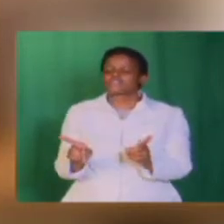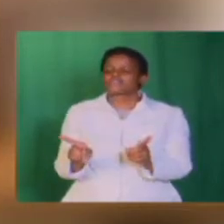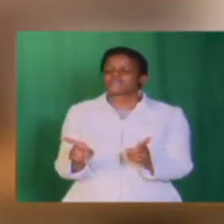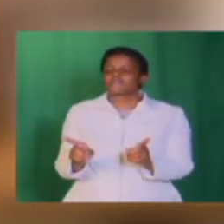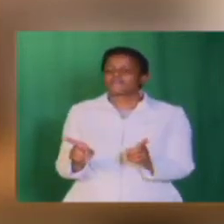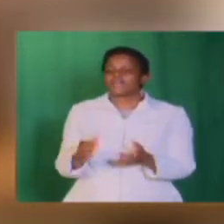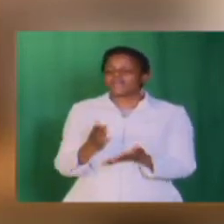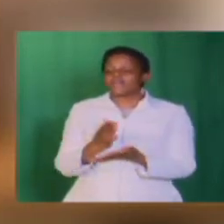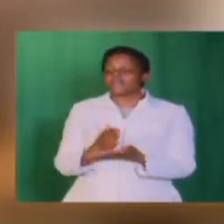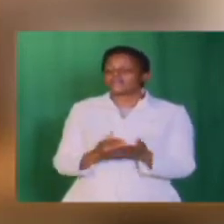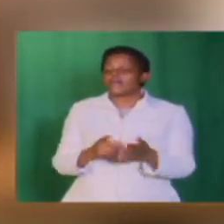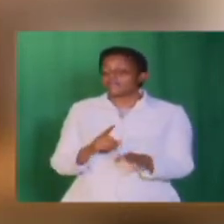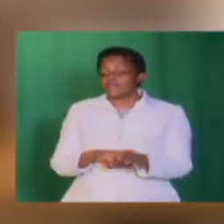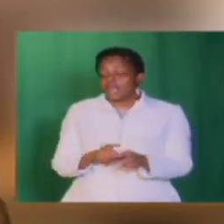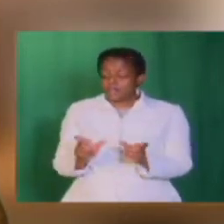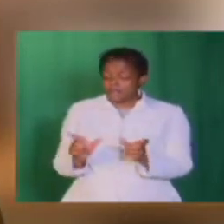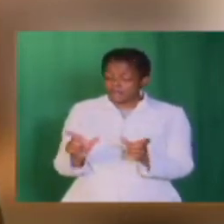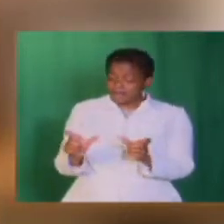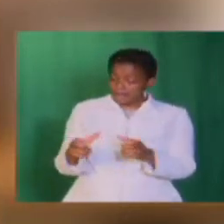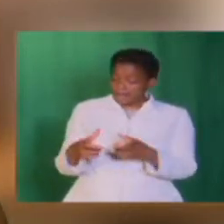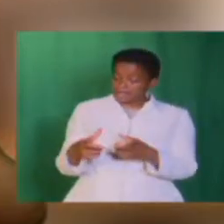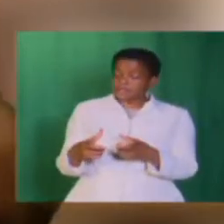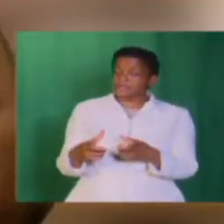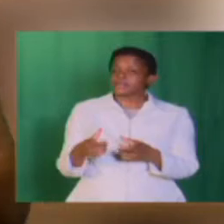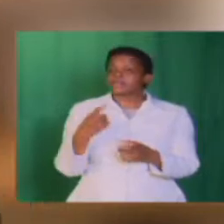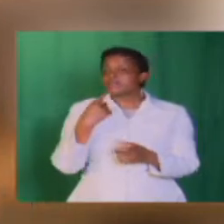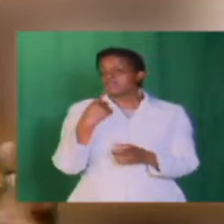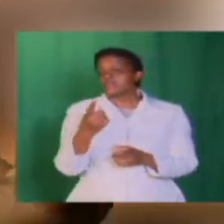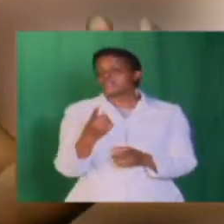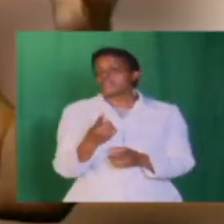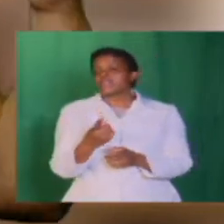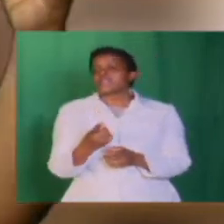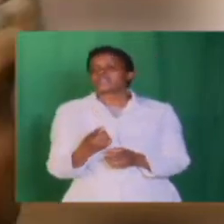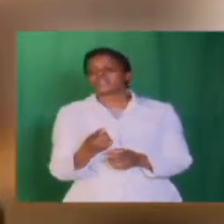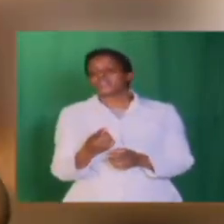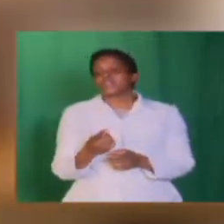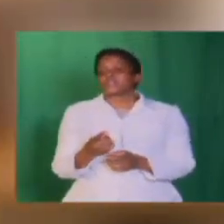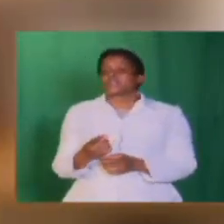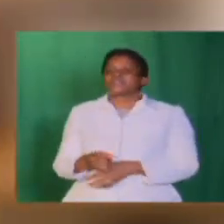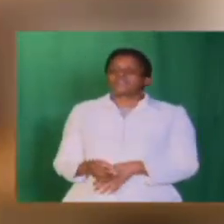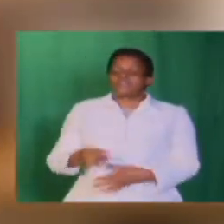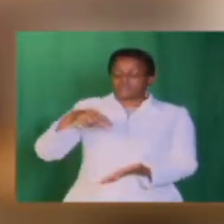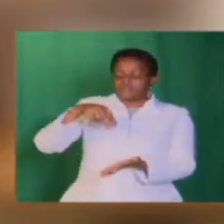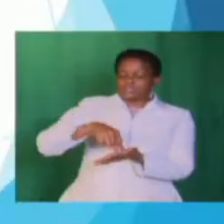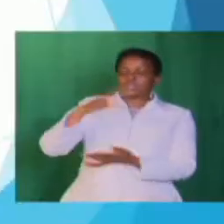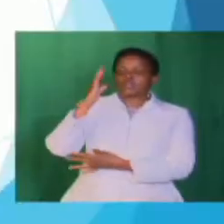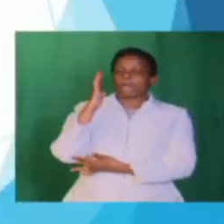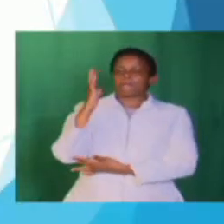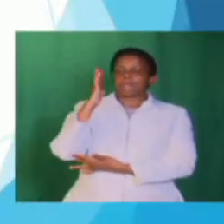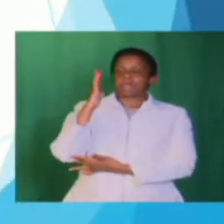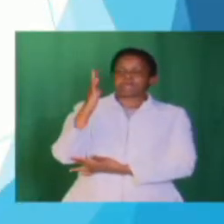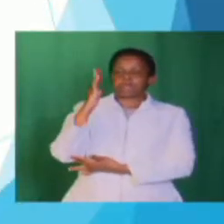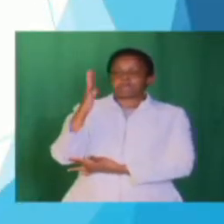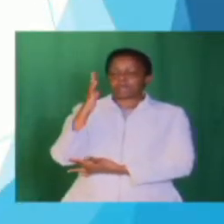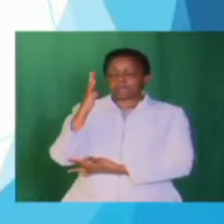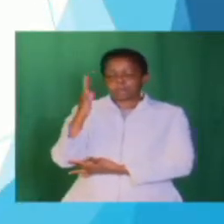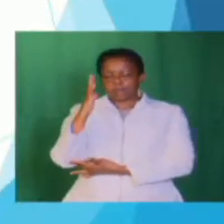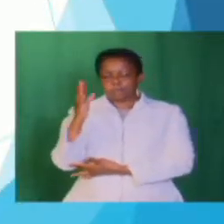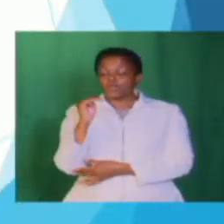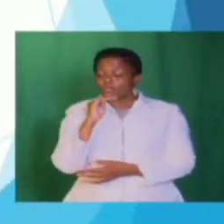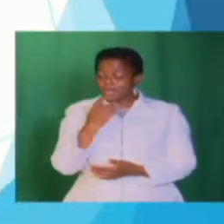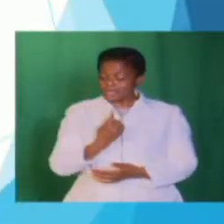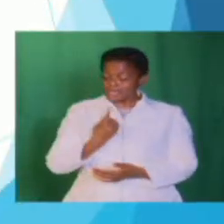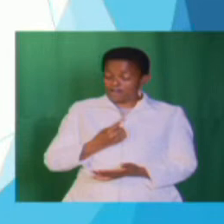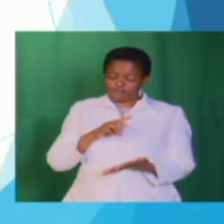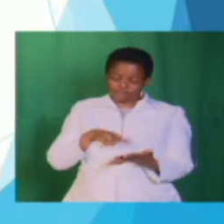classroom presentations. These are also very good because they require you to do a lot of research. That will involve a lot of reading. So